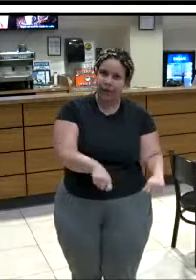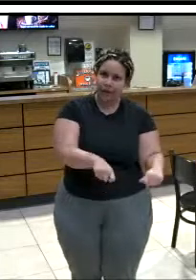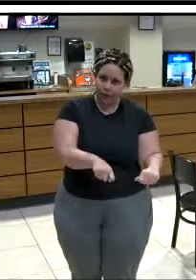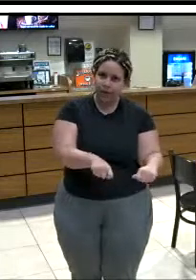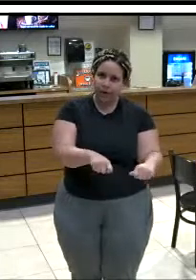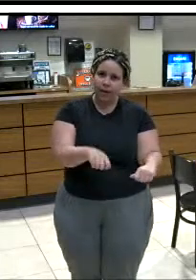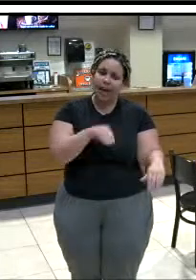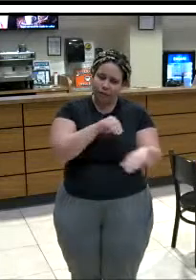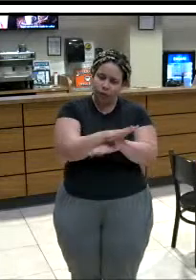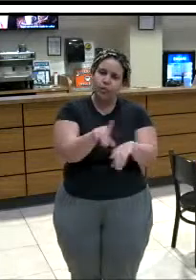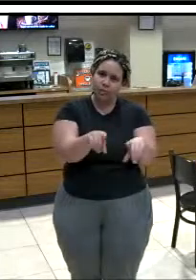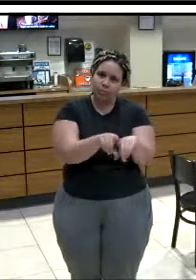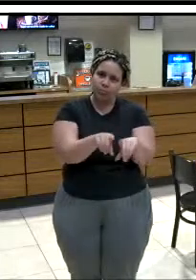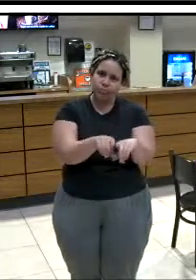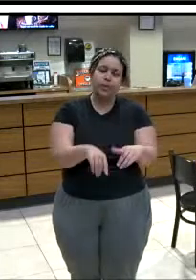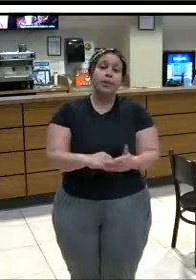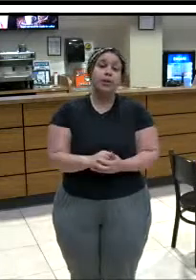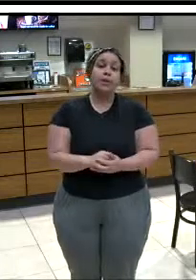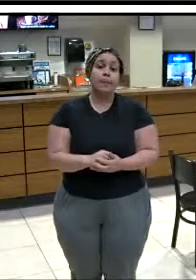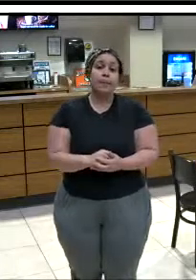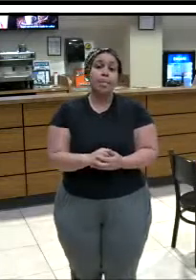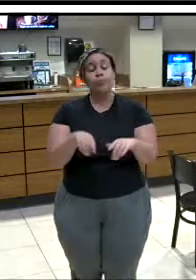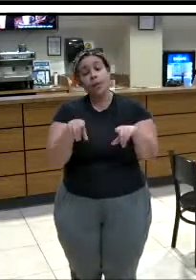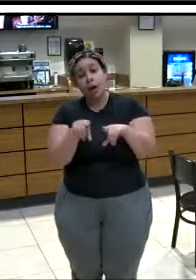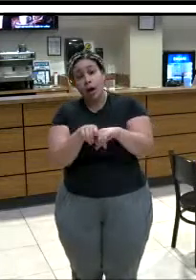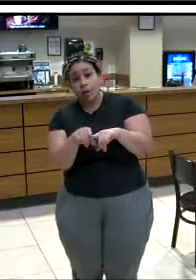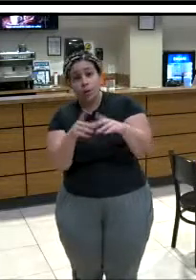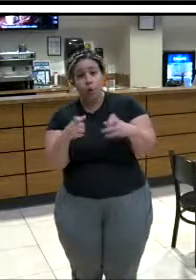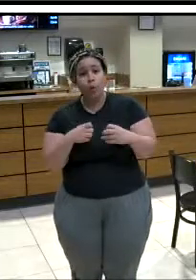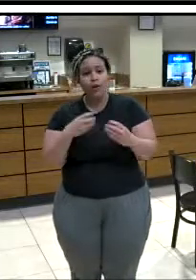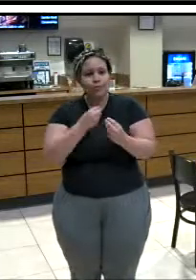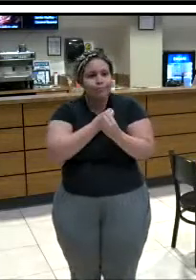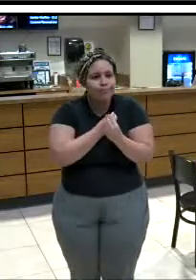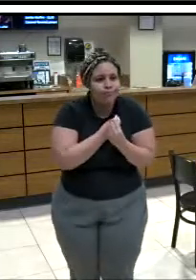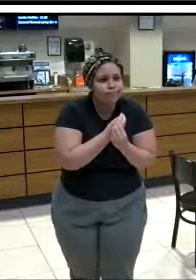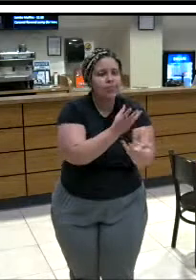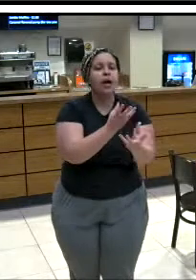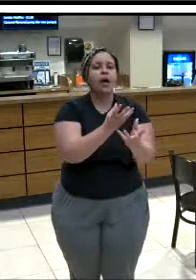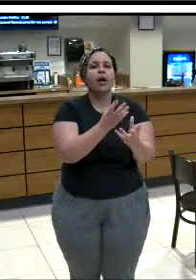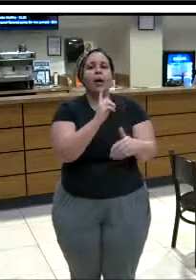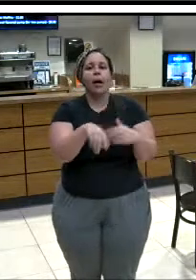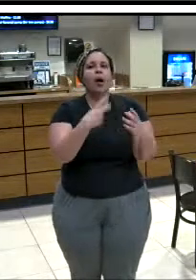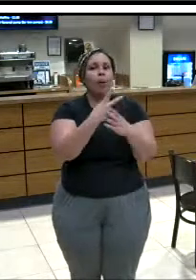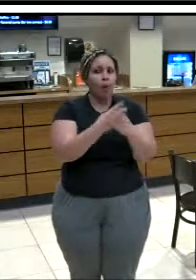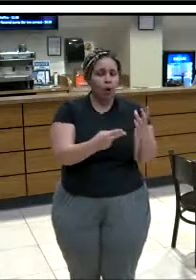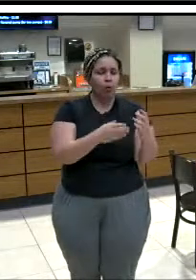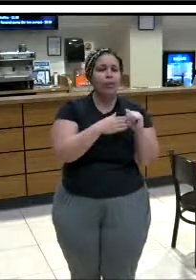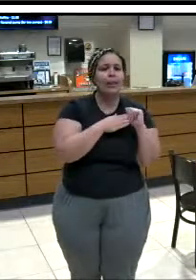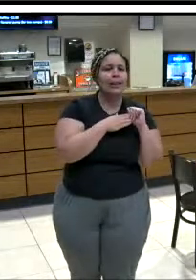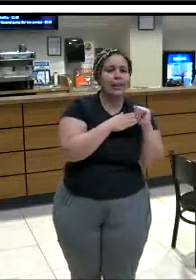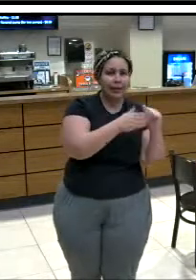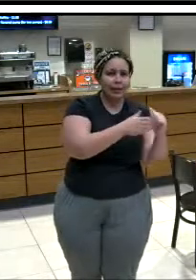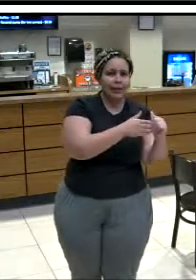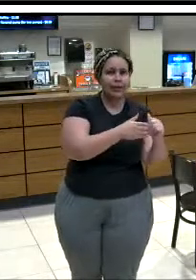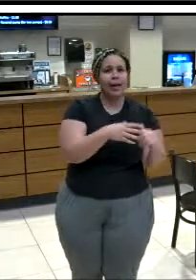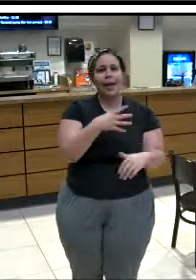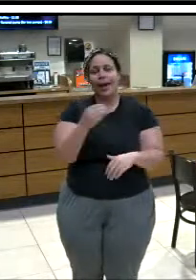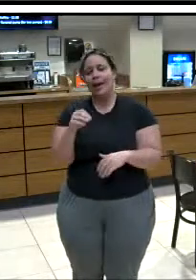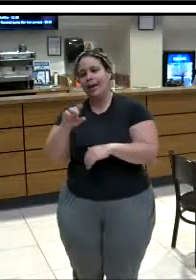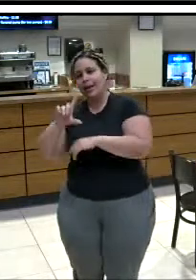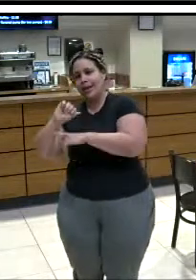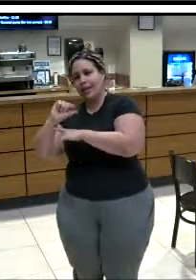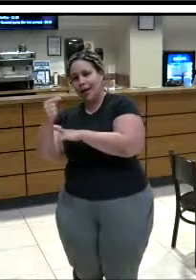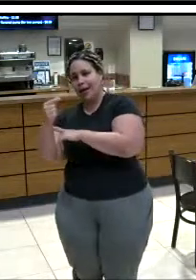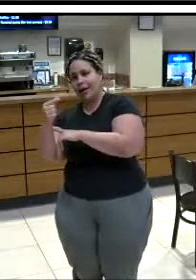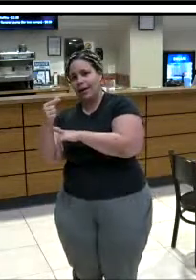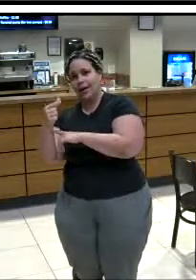influence. And we want to be telling you about both the lead measures and the lag measures. And